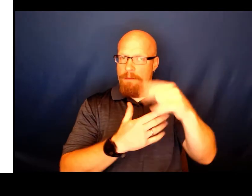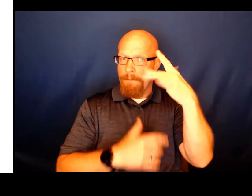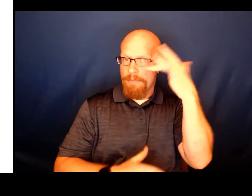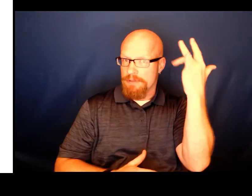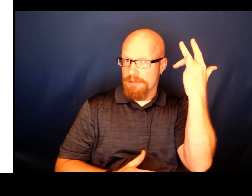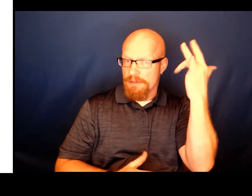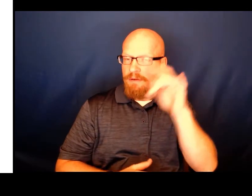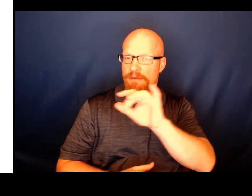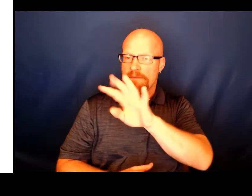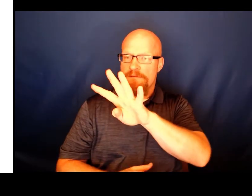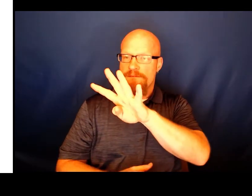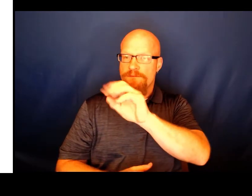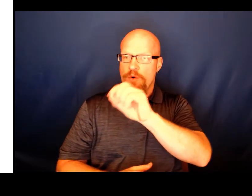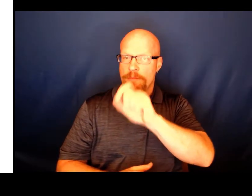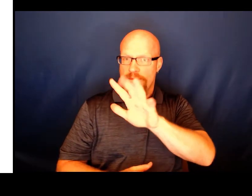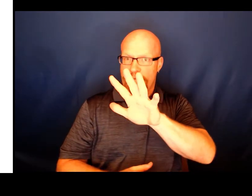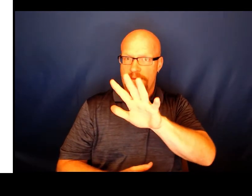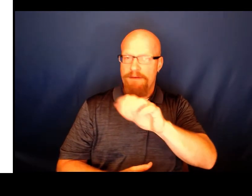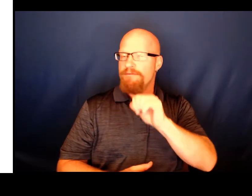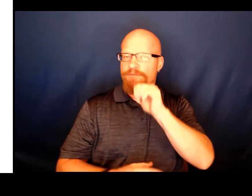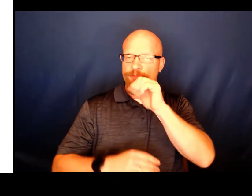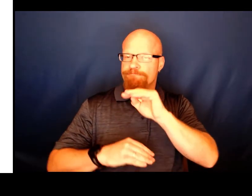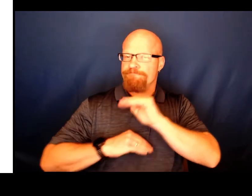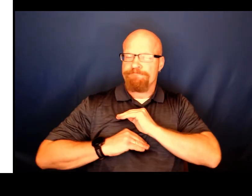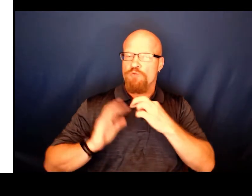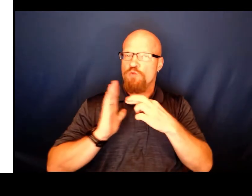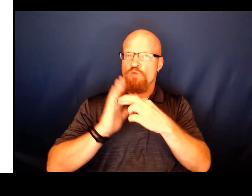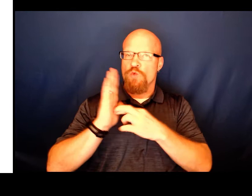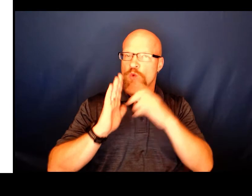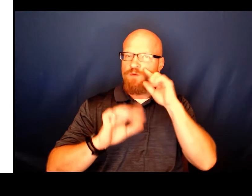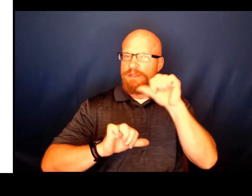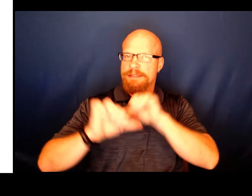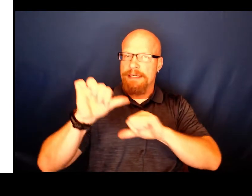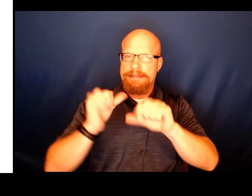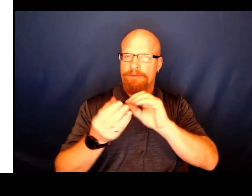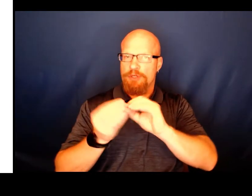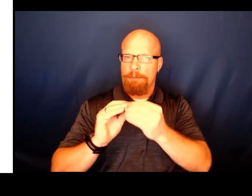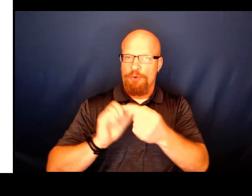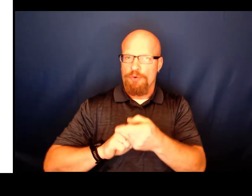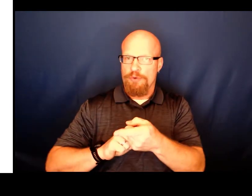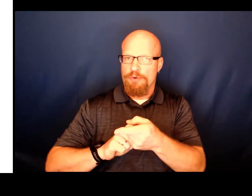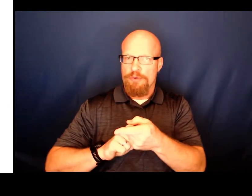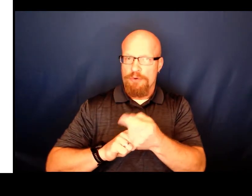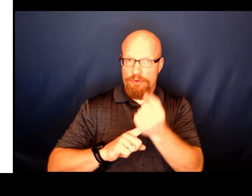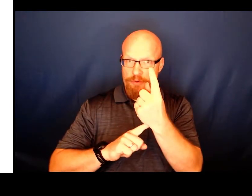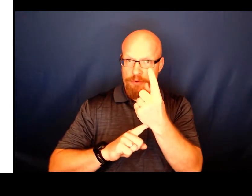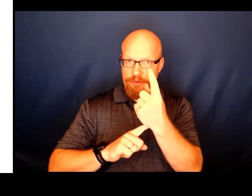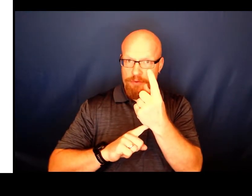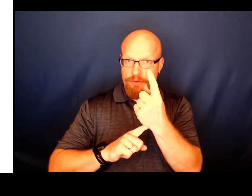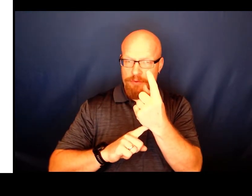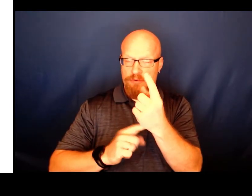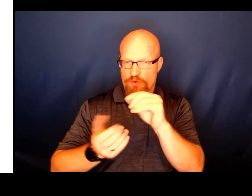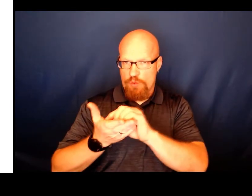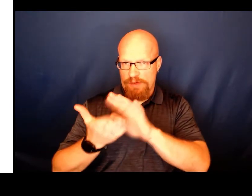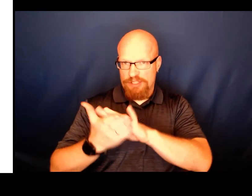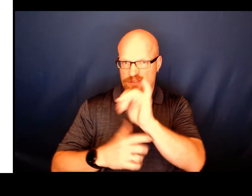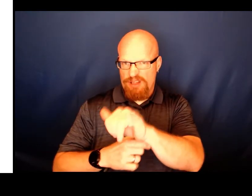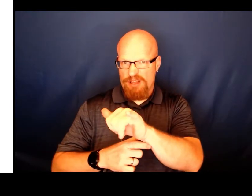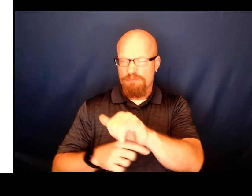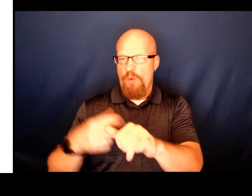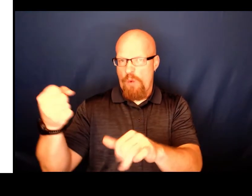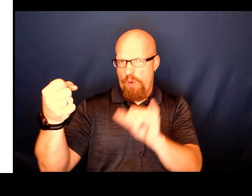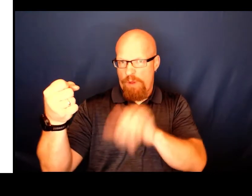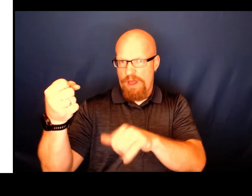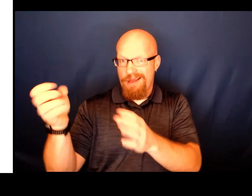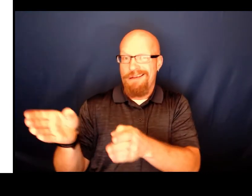40.5. We're going to hold this because 40.5 doesn't fit with the rules of scientific notation. Okay?